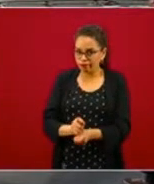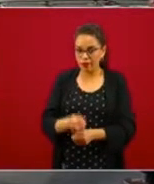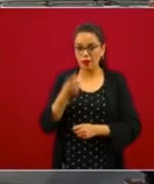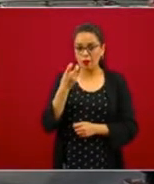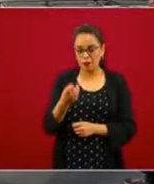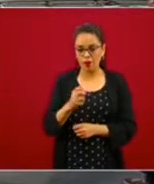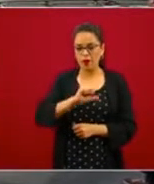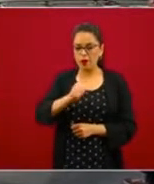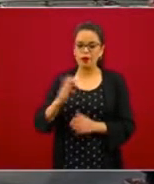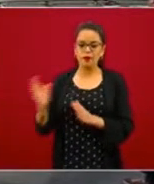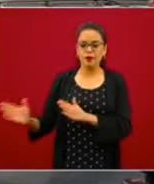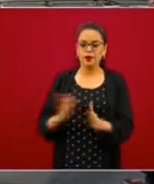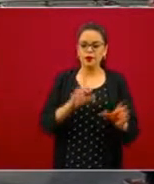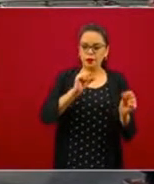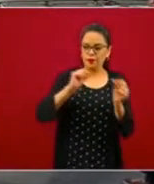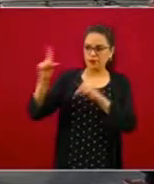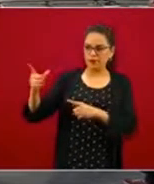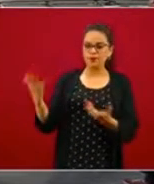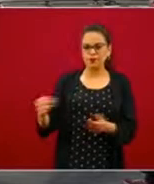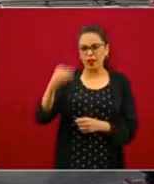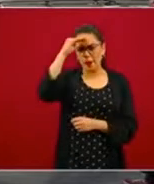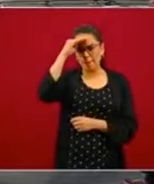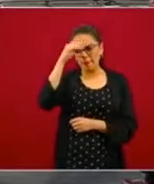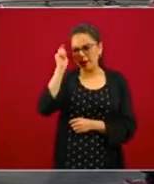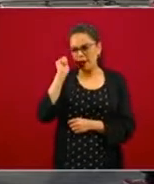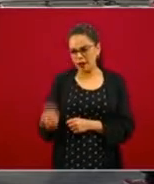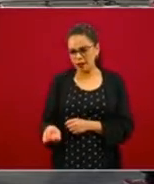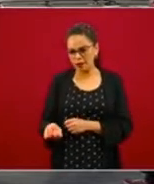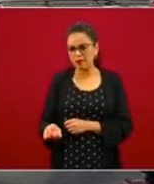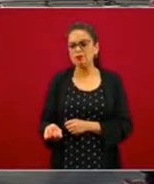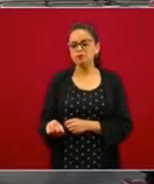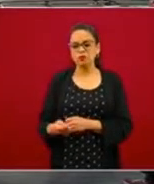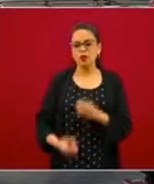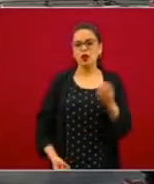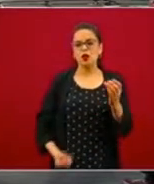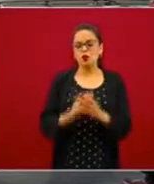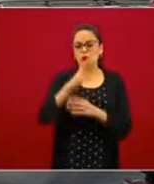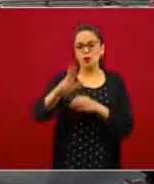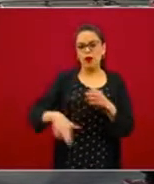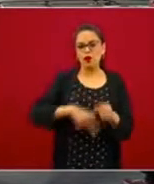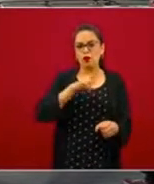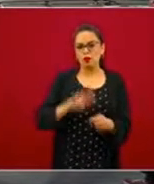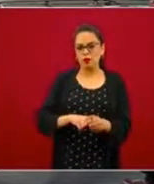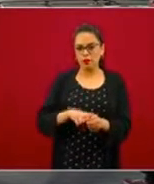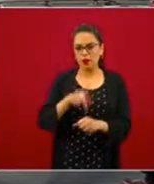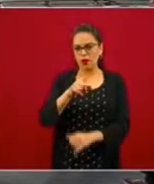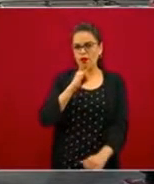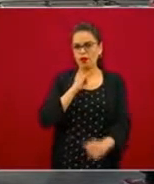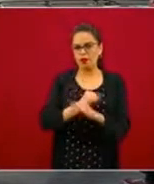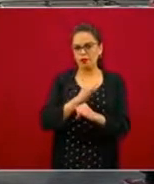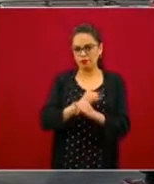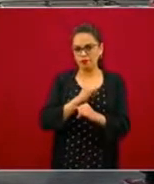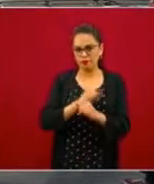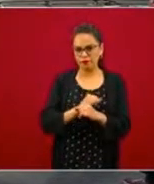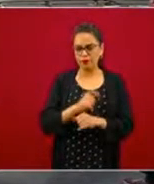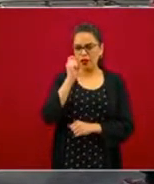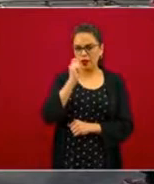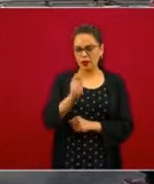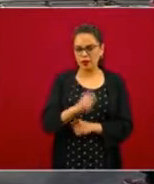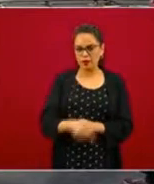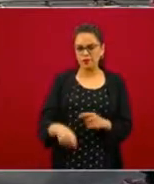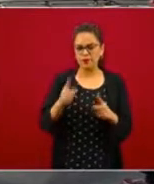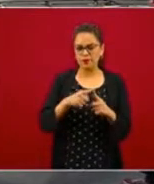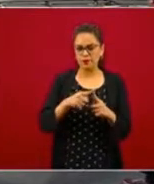siguiente, es what generar we've una done is plataforma, la design a plataforma platform, de nueva a new normalidad, que tiene normal tres platform, elementos: which is el composed of three registro, elements: